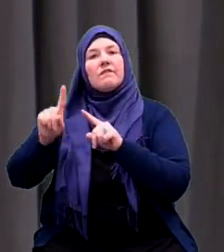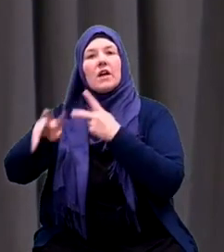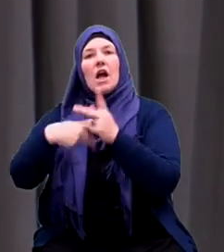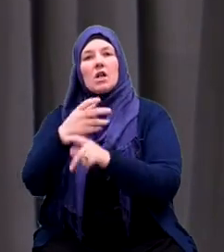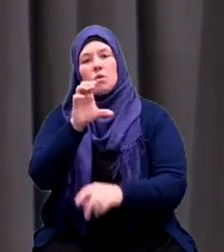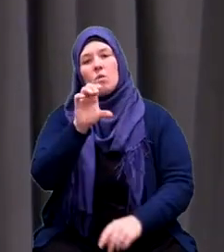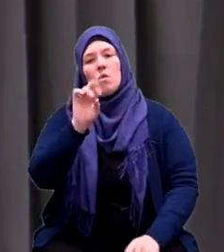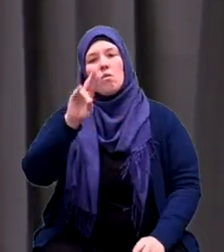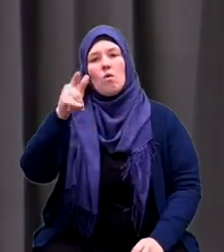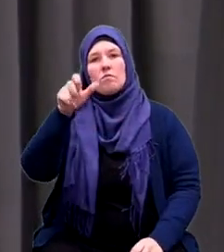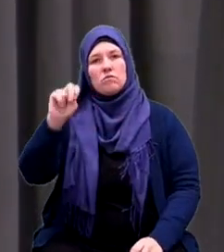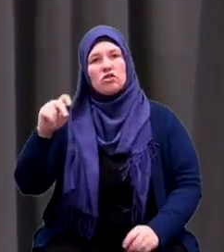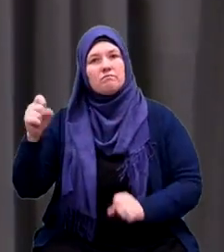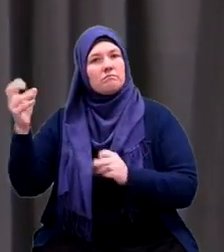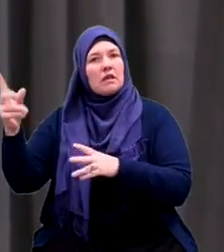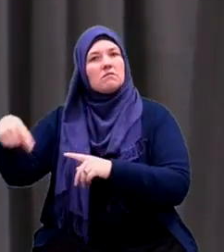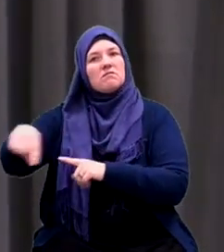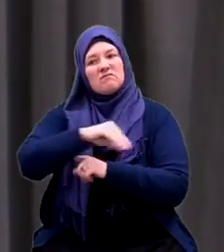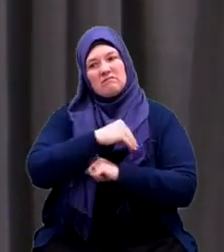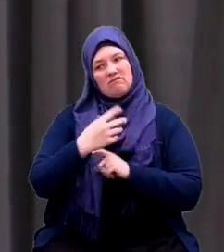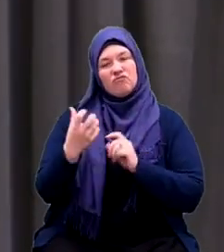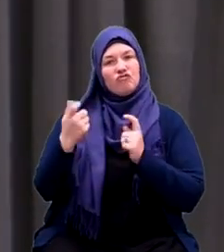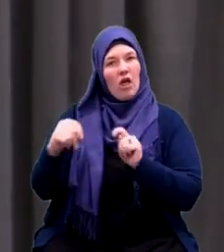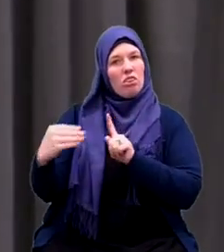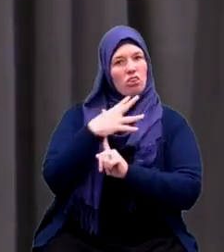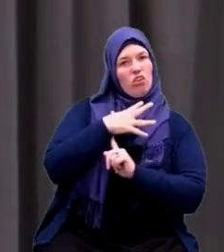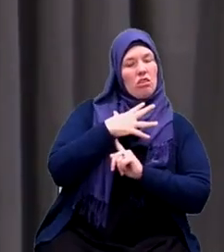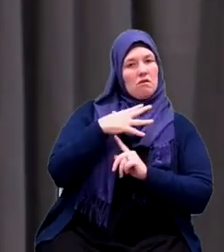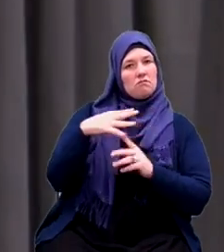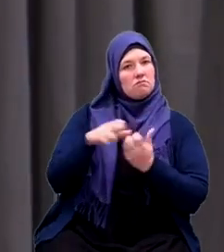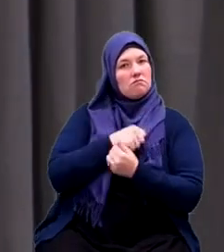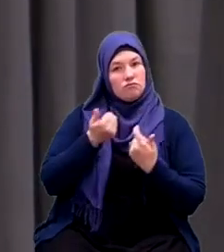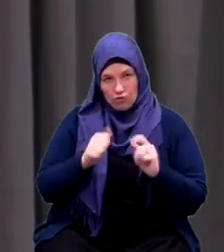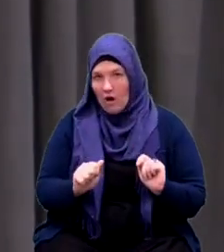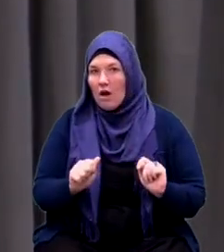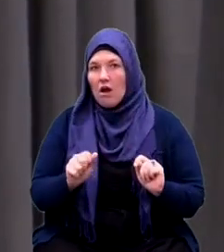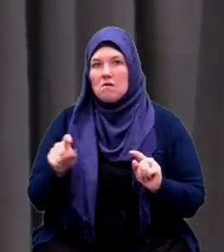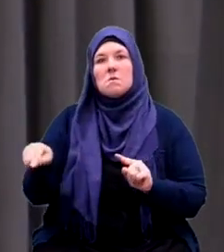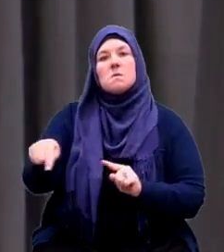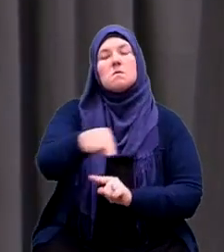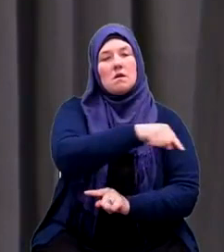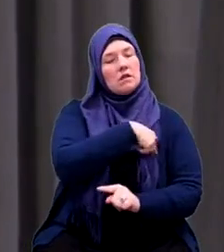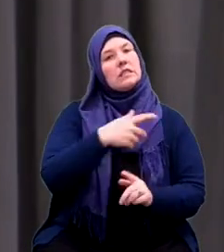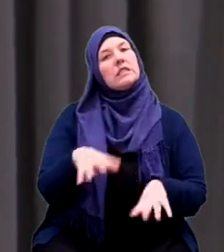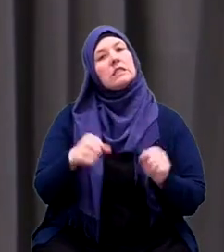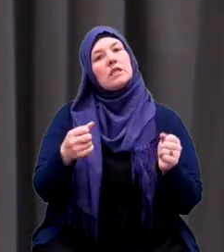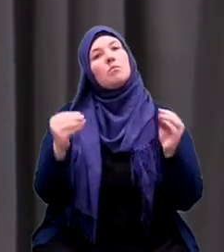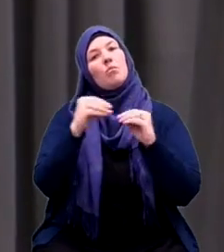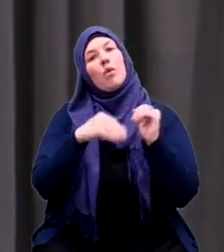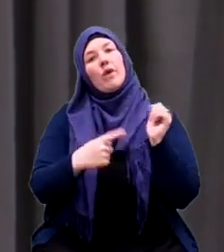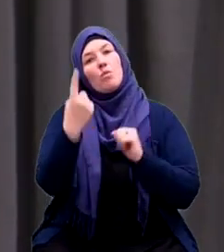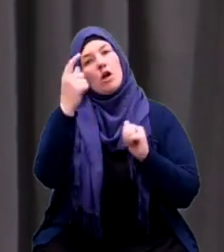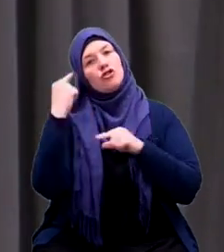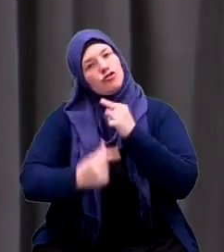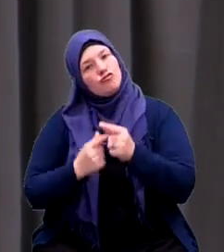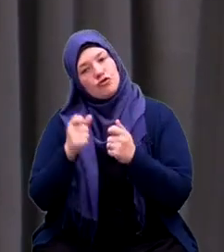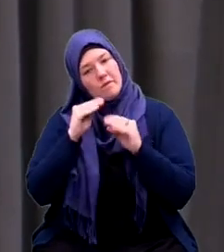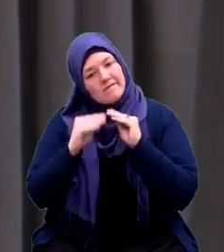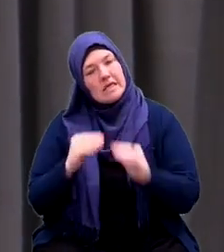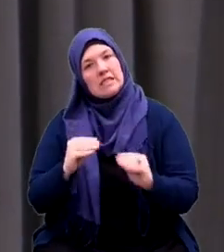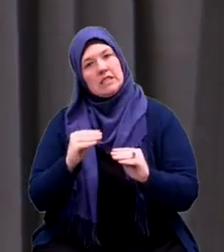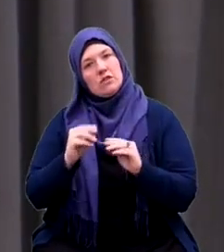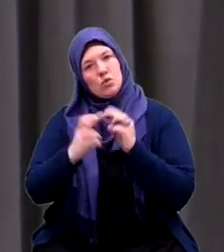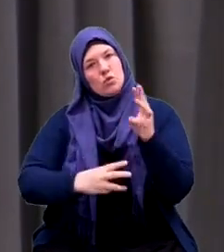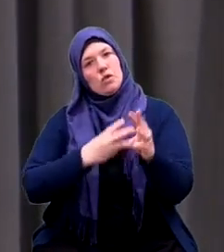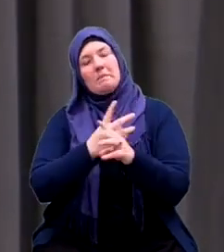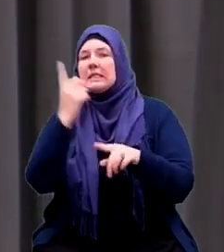of corruptions are there. It takes more than one generation to do it, but somebody